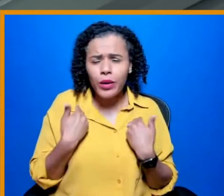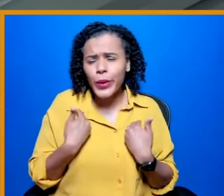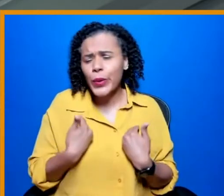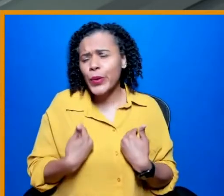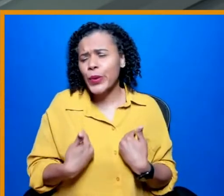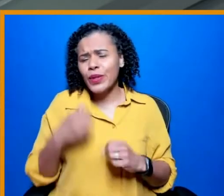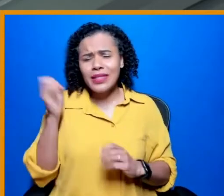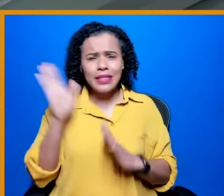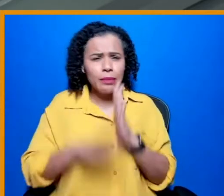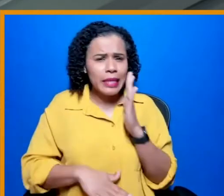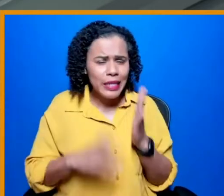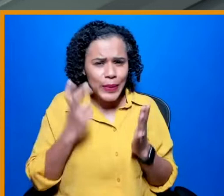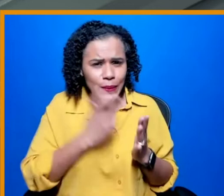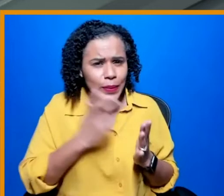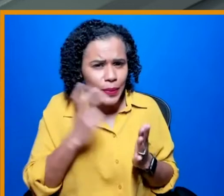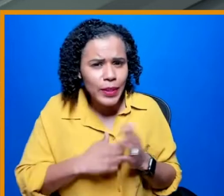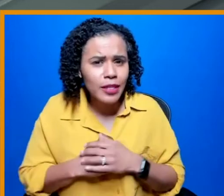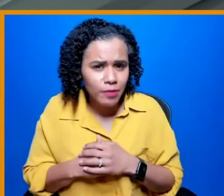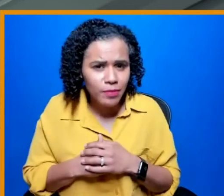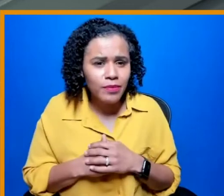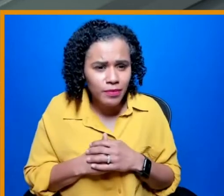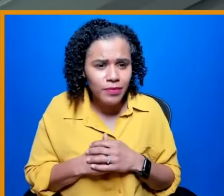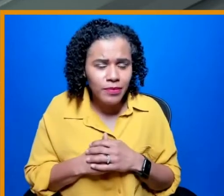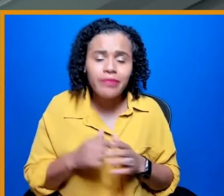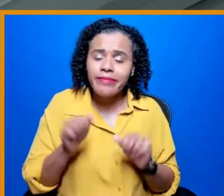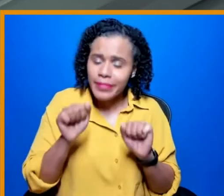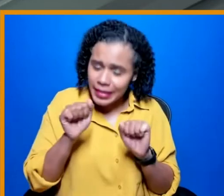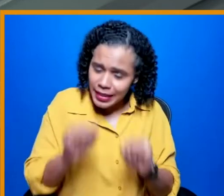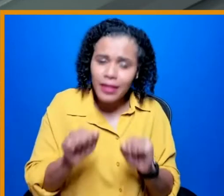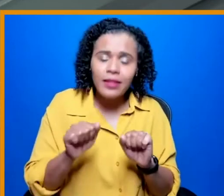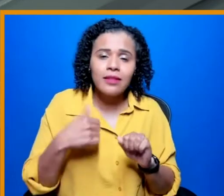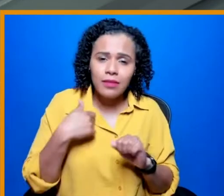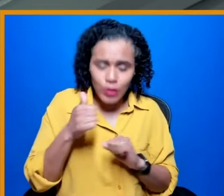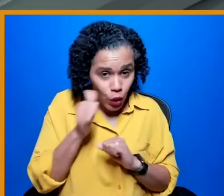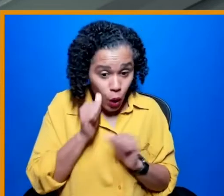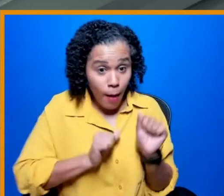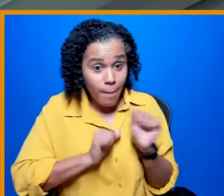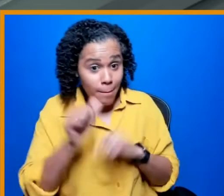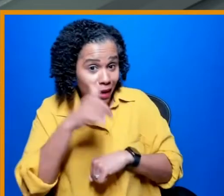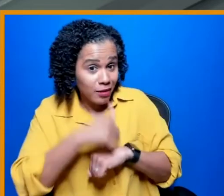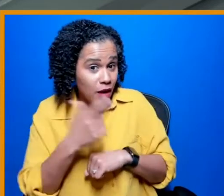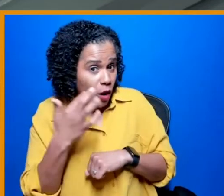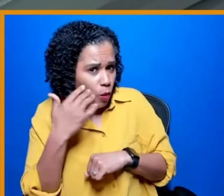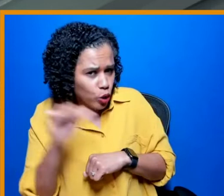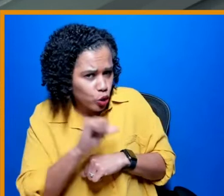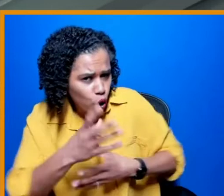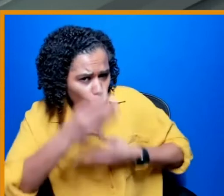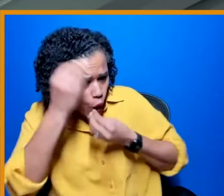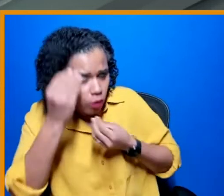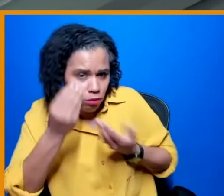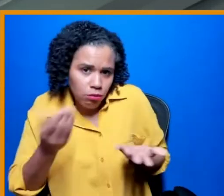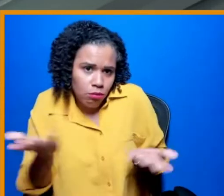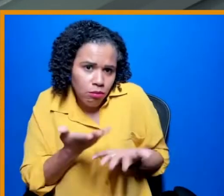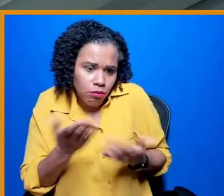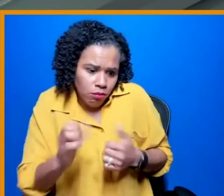experience that has been. And yes, I know that the best time to learn another language is at primary